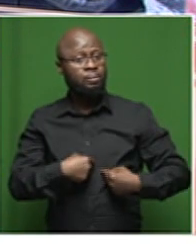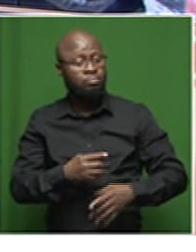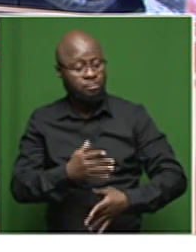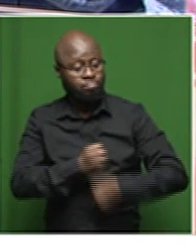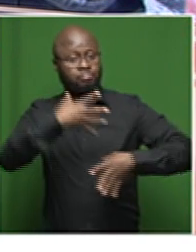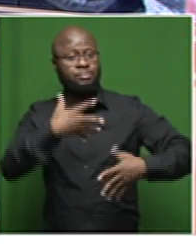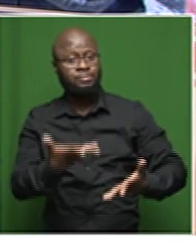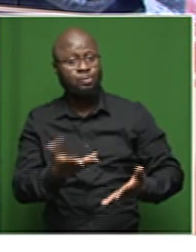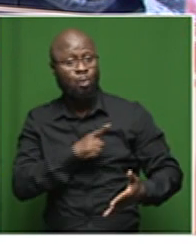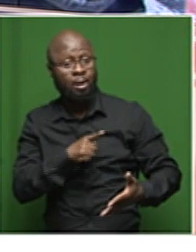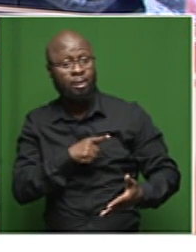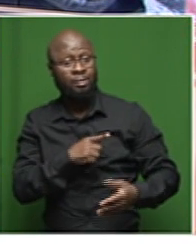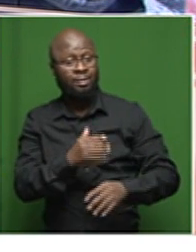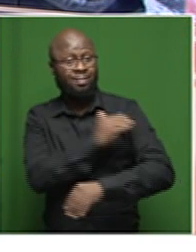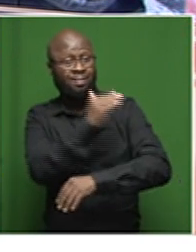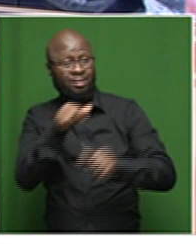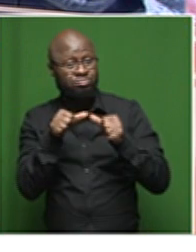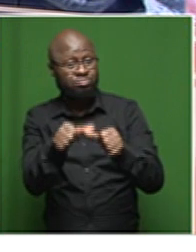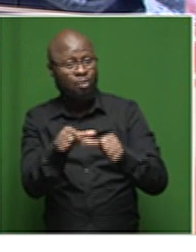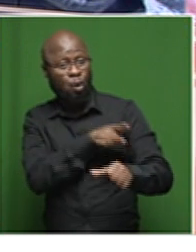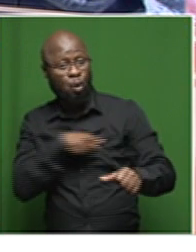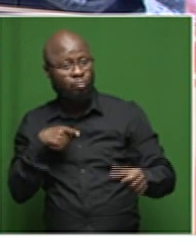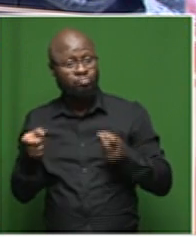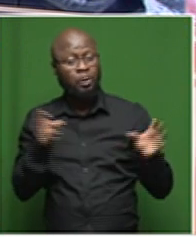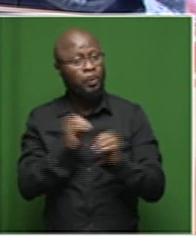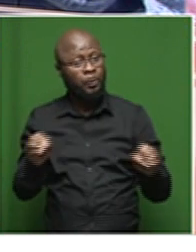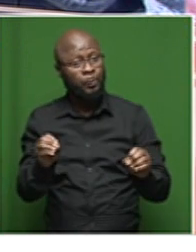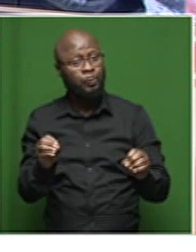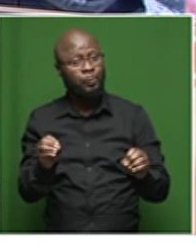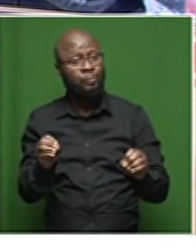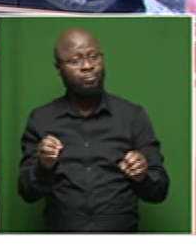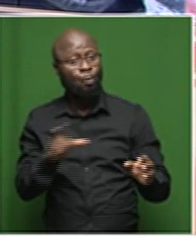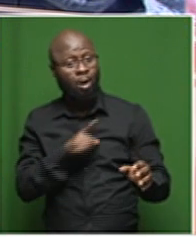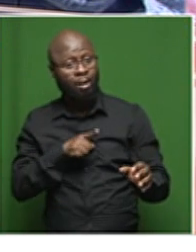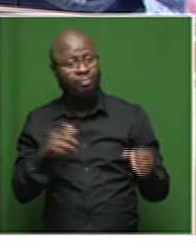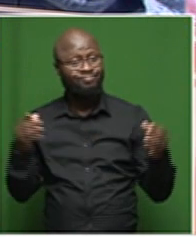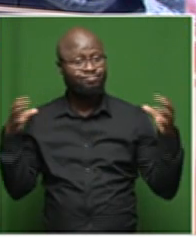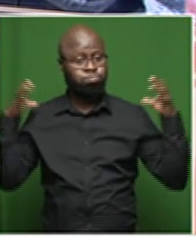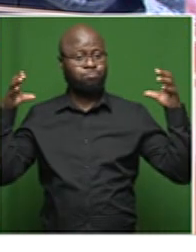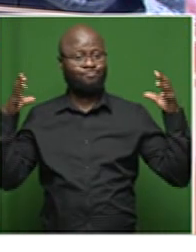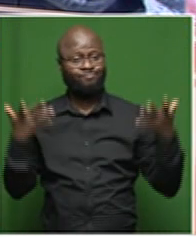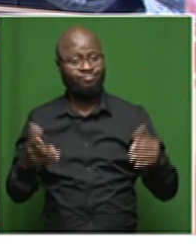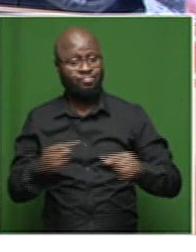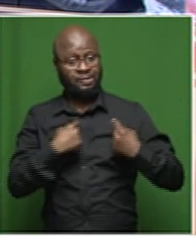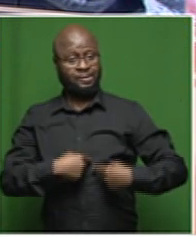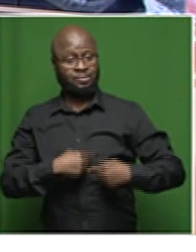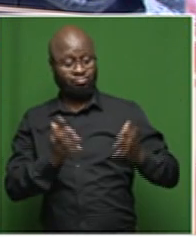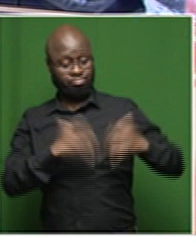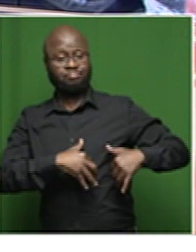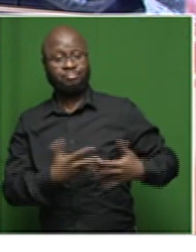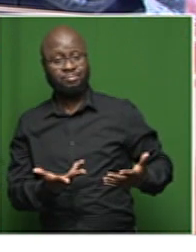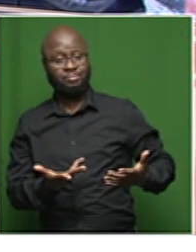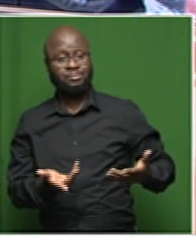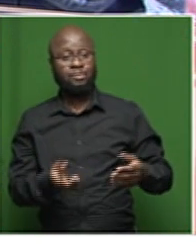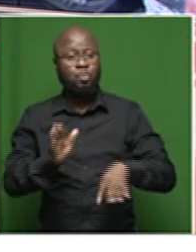a very long time, but don't control it. Then added strain, and of course the added strain on your heart can lead to heart failure and other health